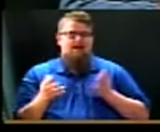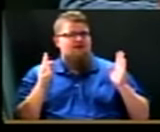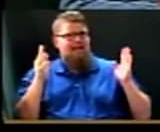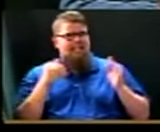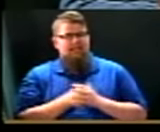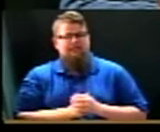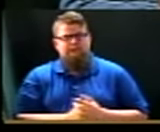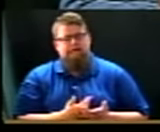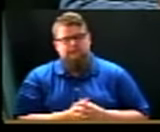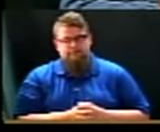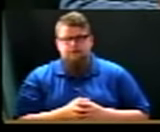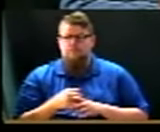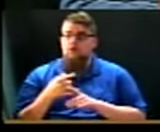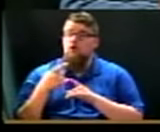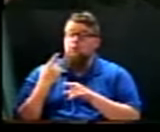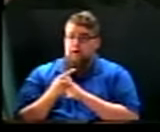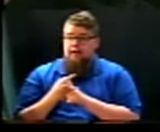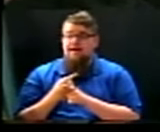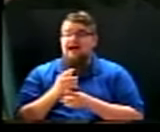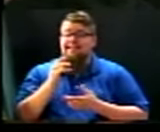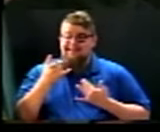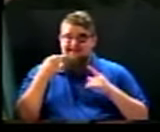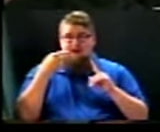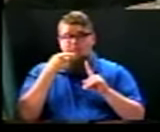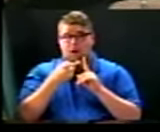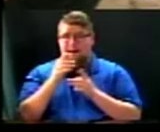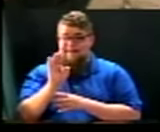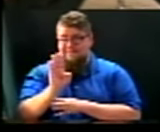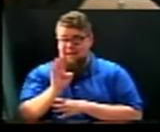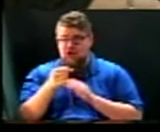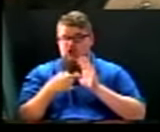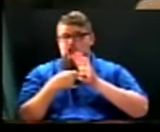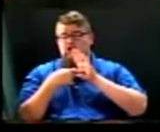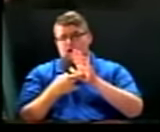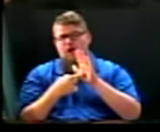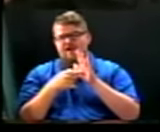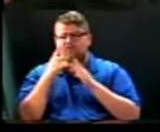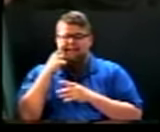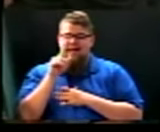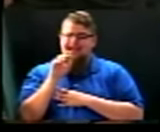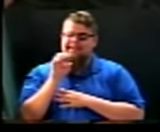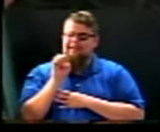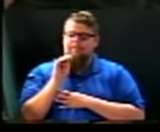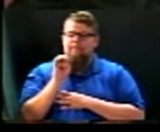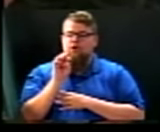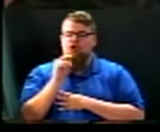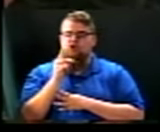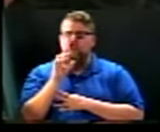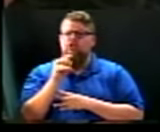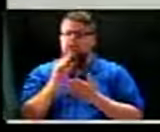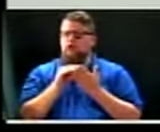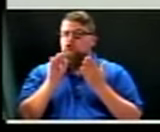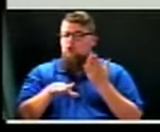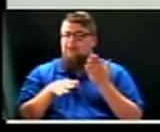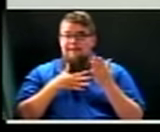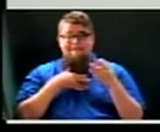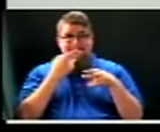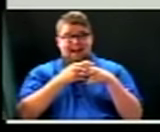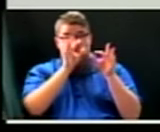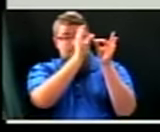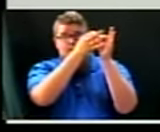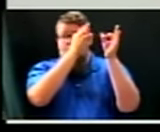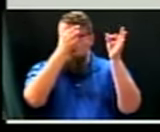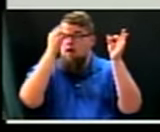so now what you're looking at is the point B of that emergent student. And you'll, again, see my name, but